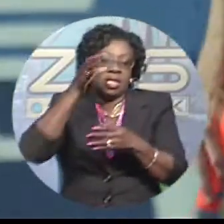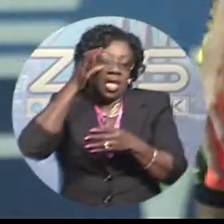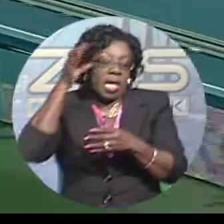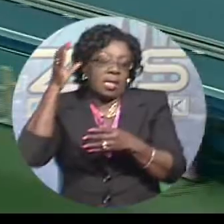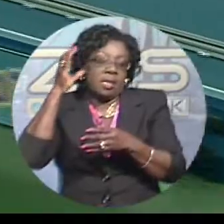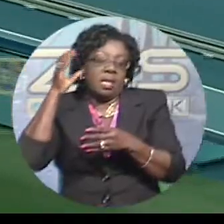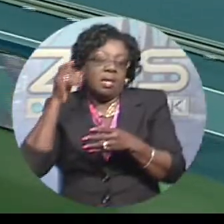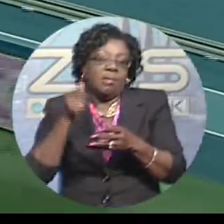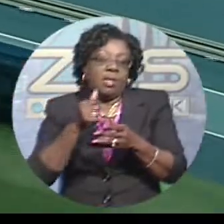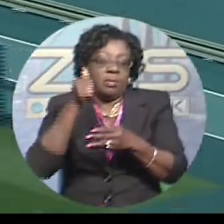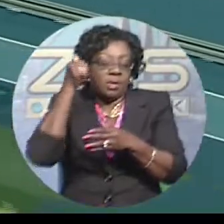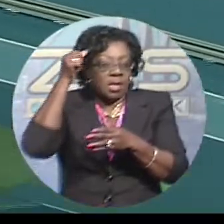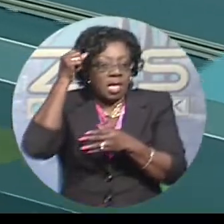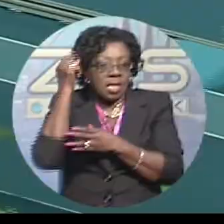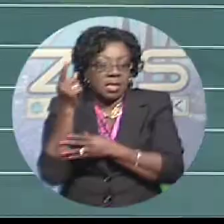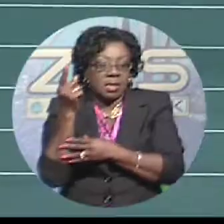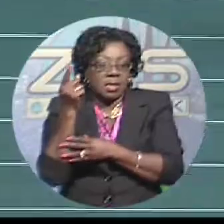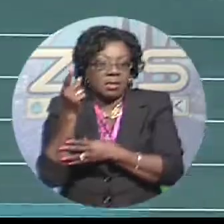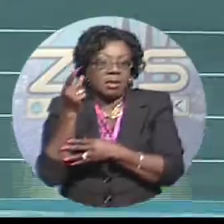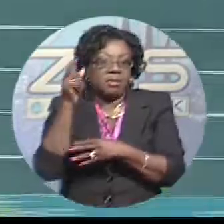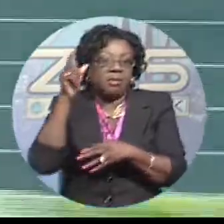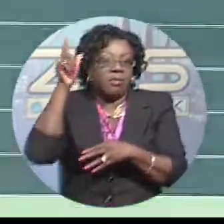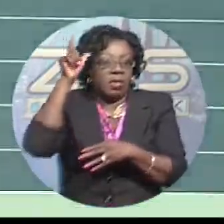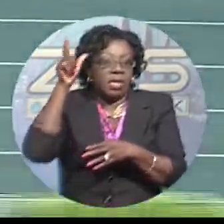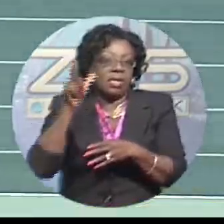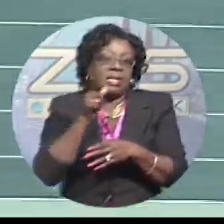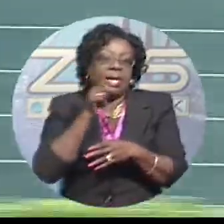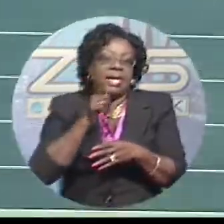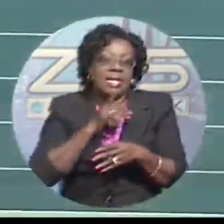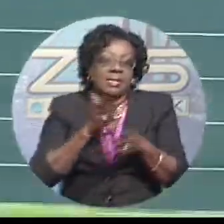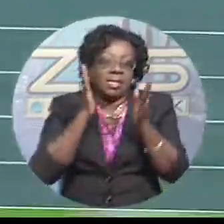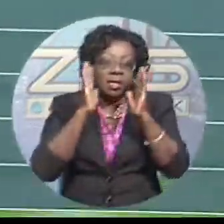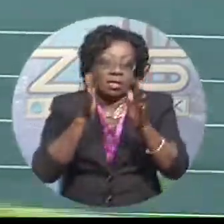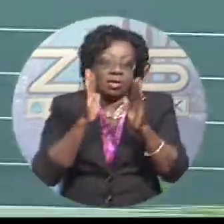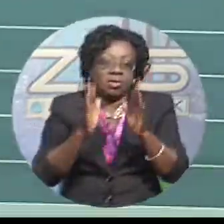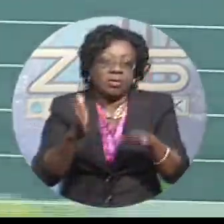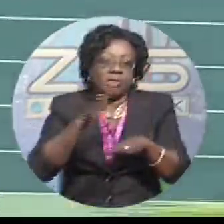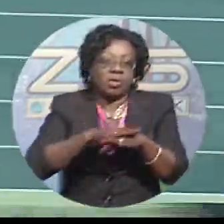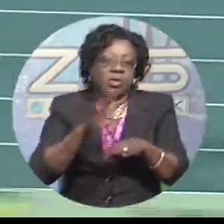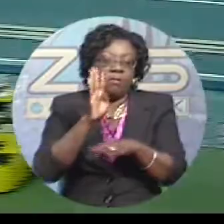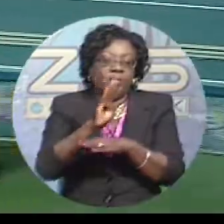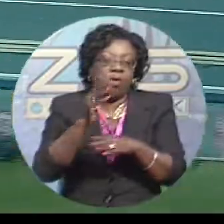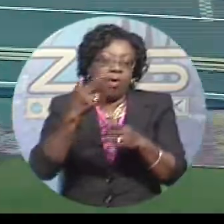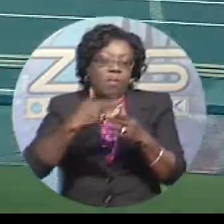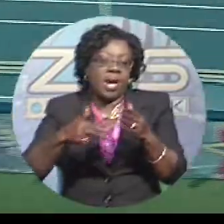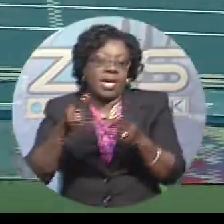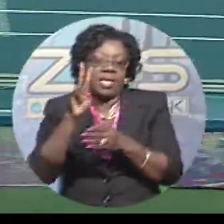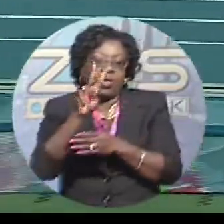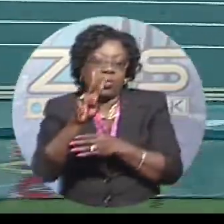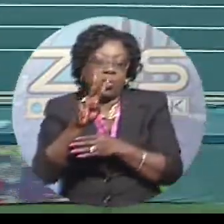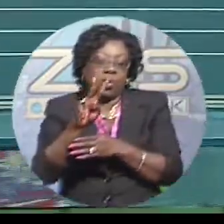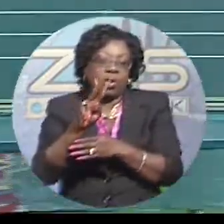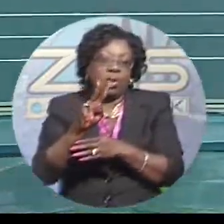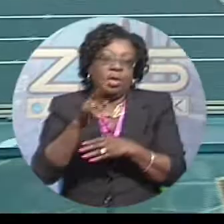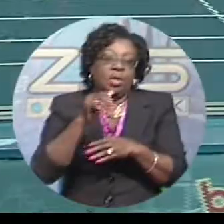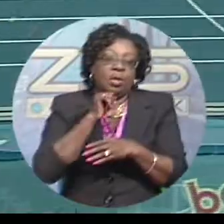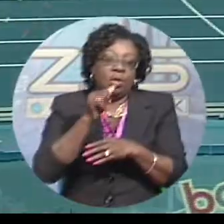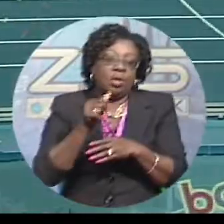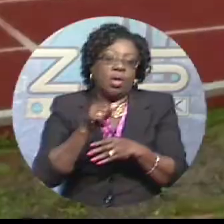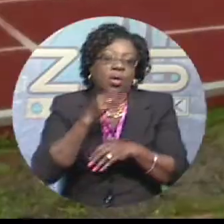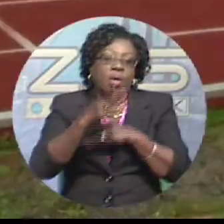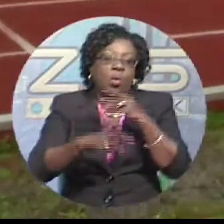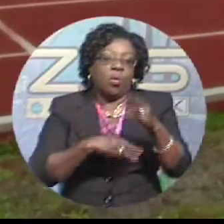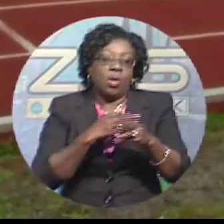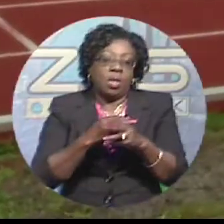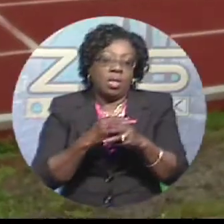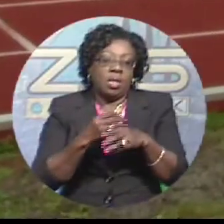is understood that especially for the ladies, their concentration was more on the 4x2, not an Olympic or World Championship event.